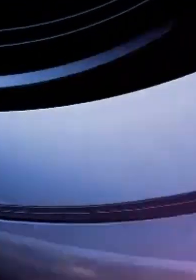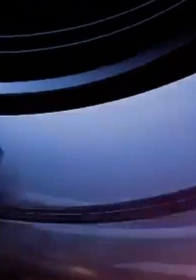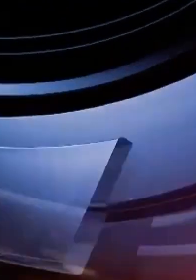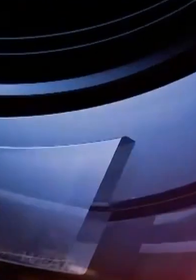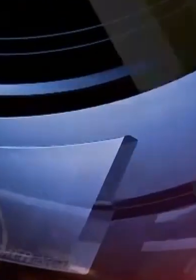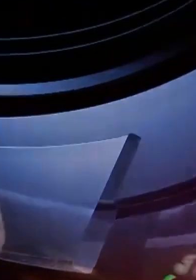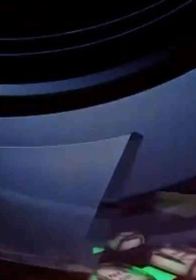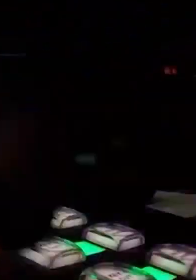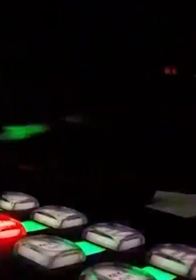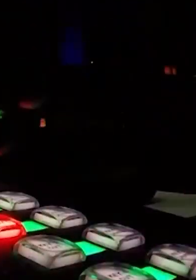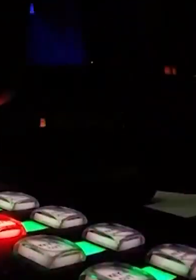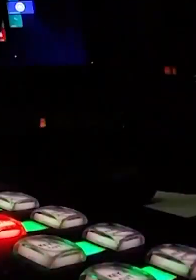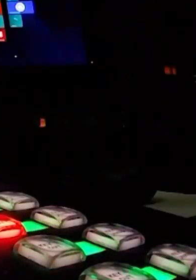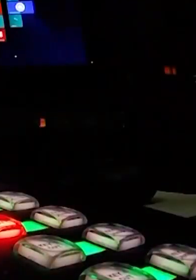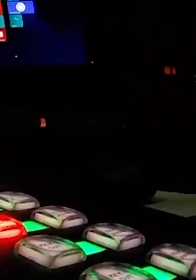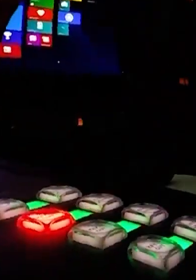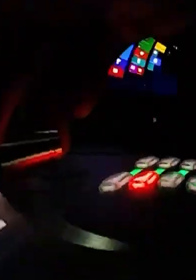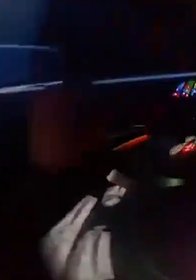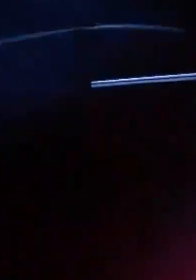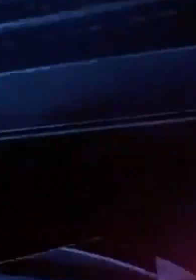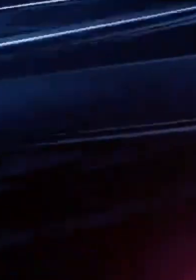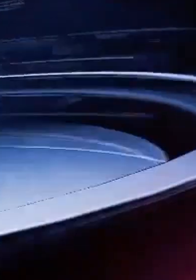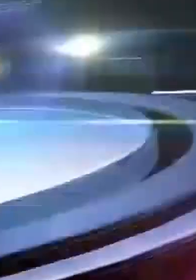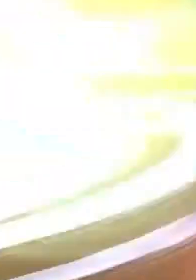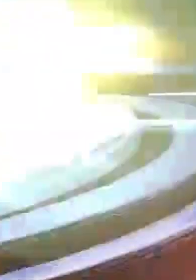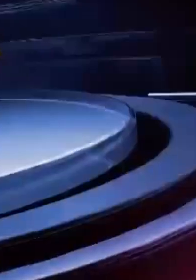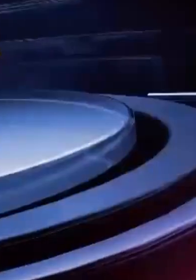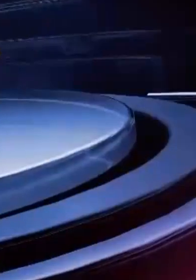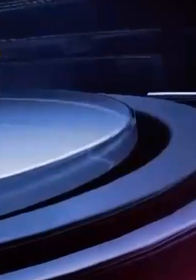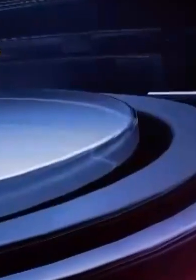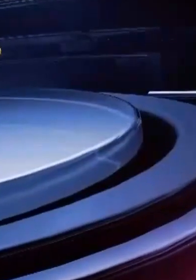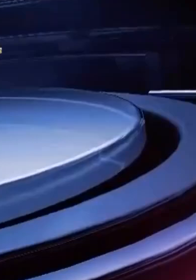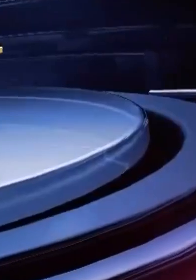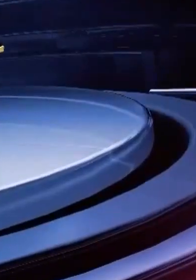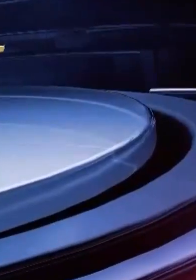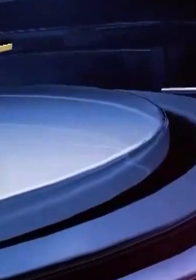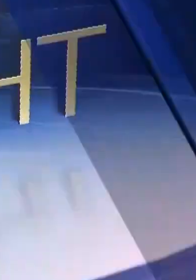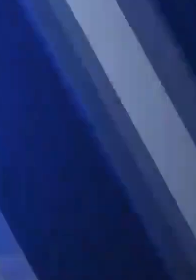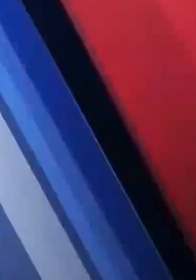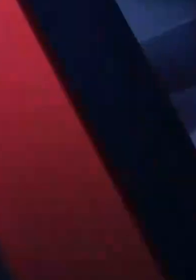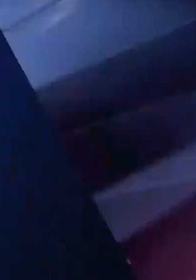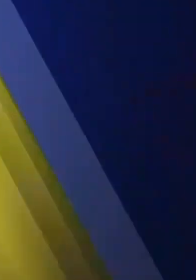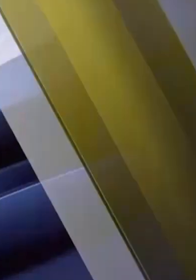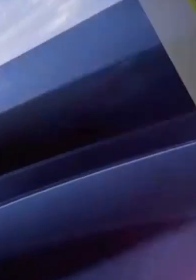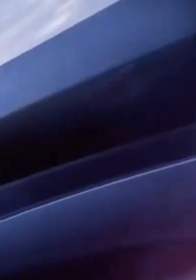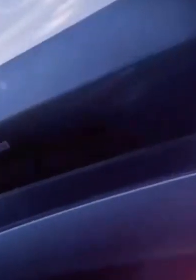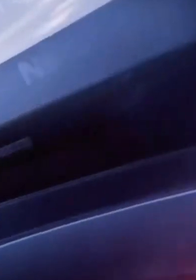Broadcasting from our studios in the Pine St. Michael, this is CBC NewsNight, starting now.